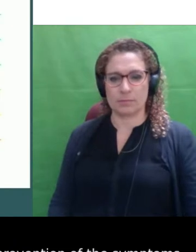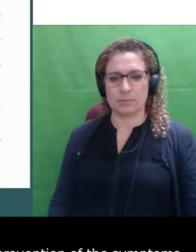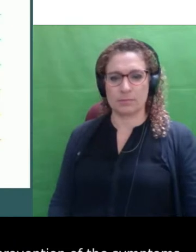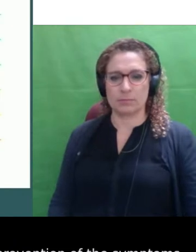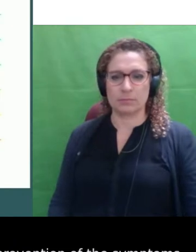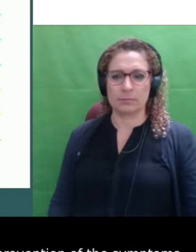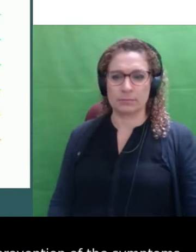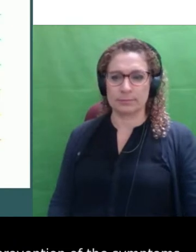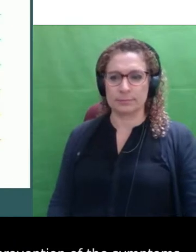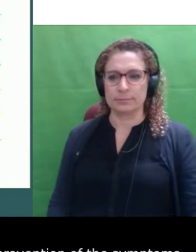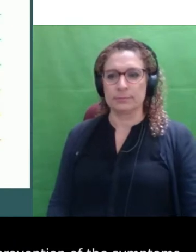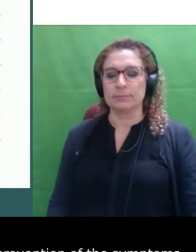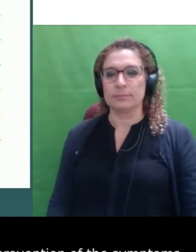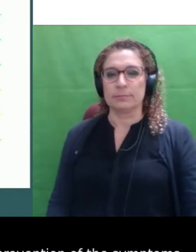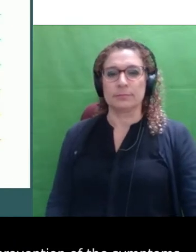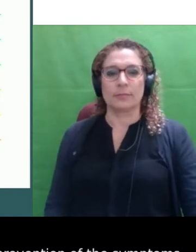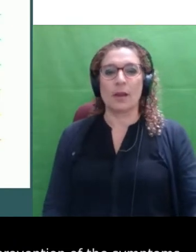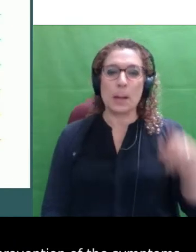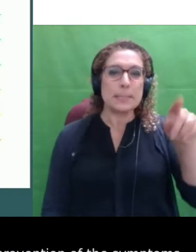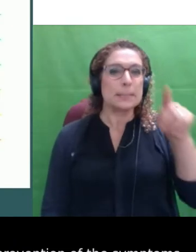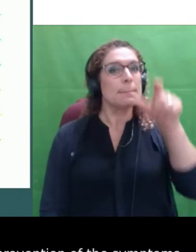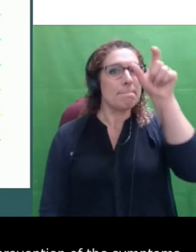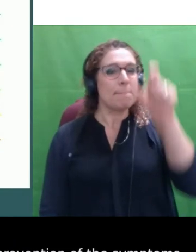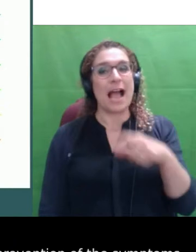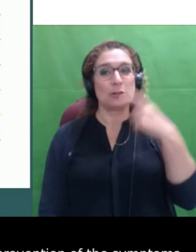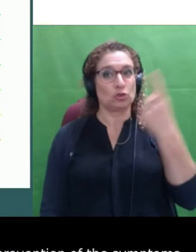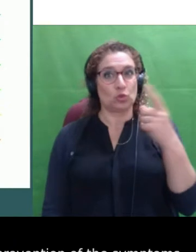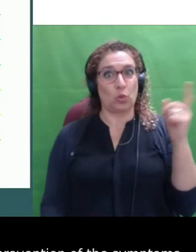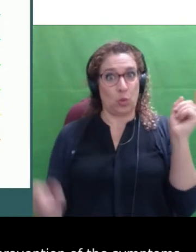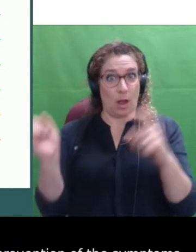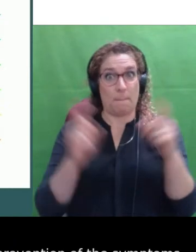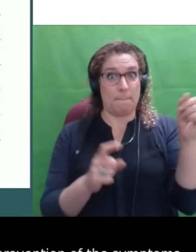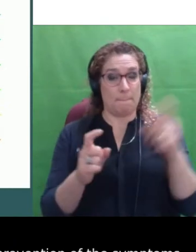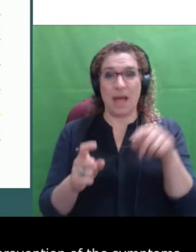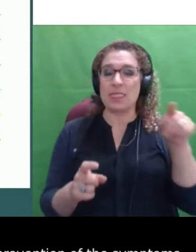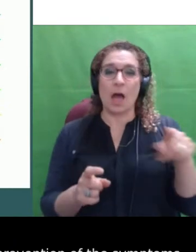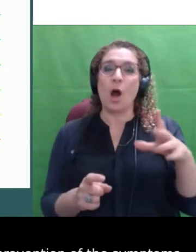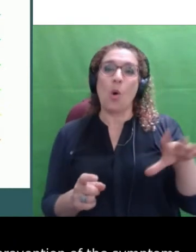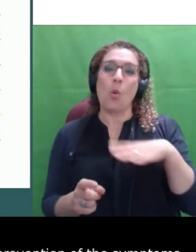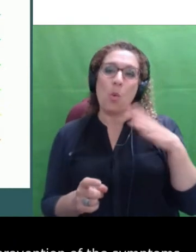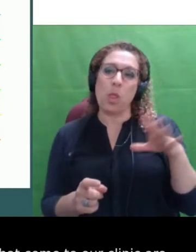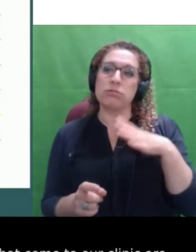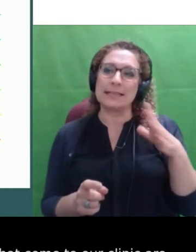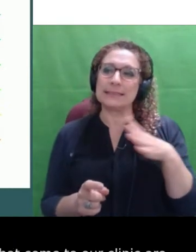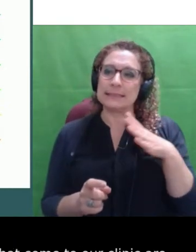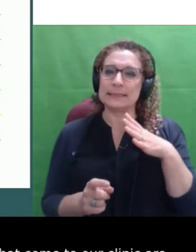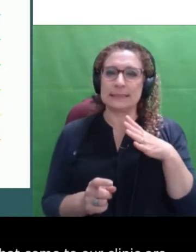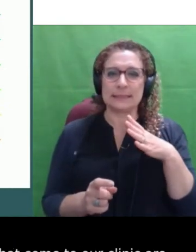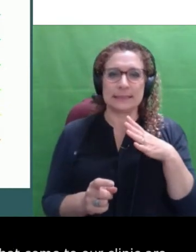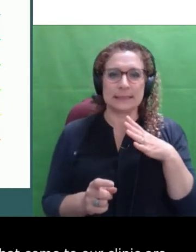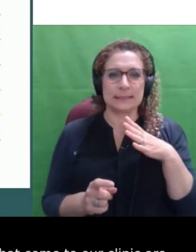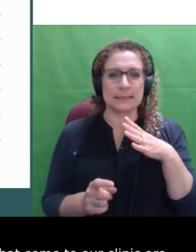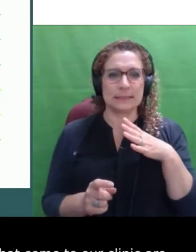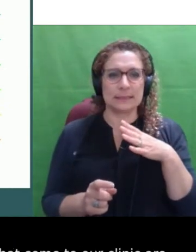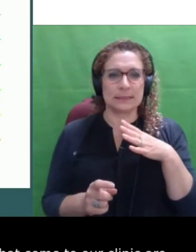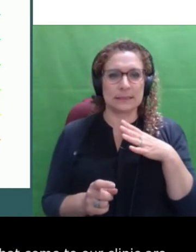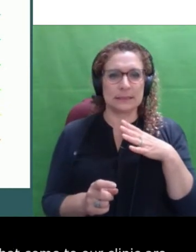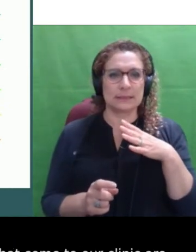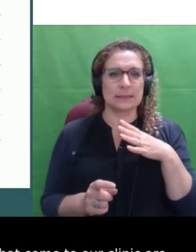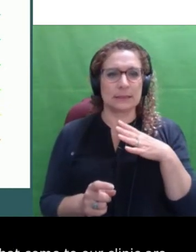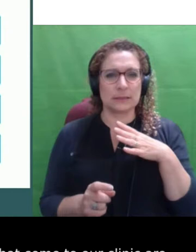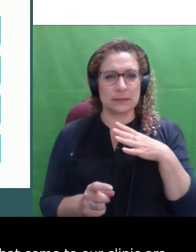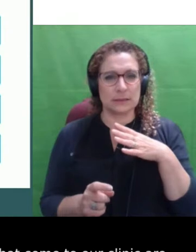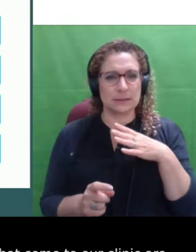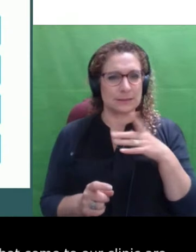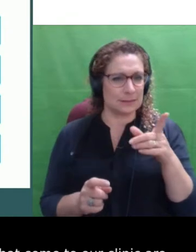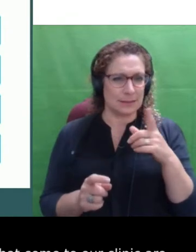so the patients that come to our clinic uh are often already on um are often already on i don't know what's happening